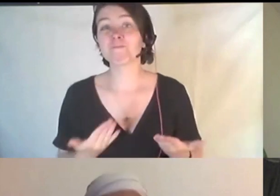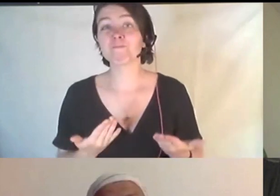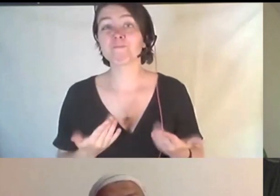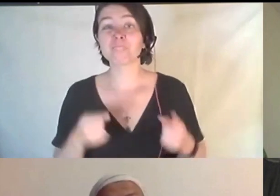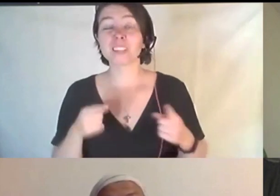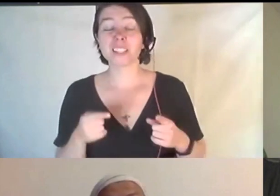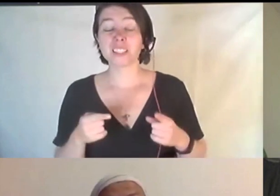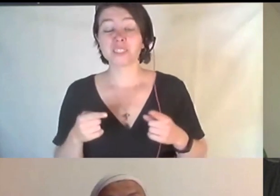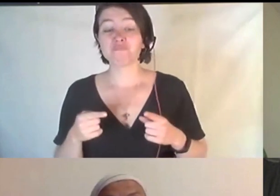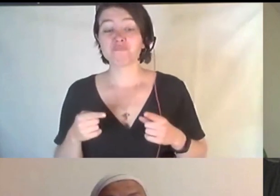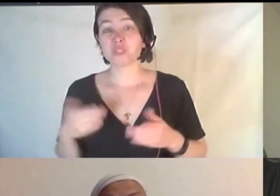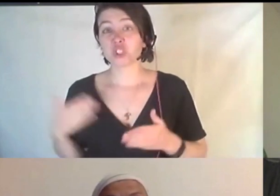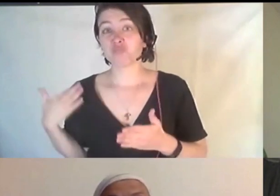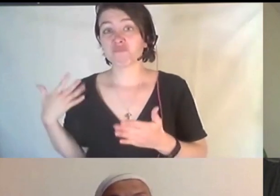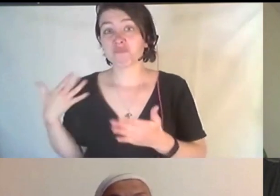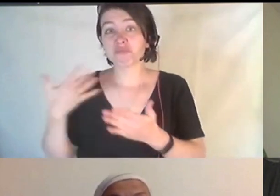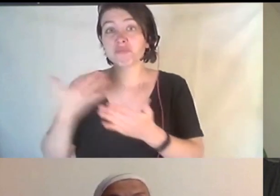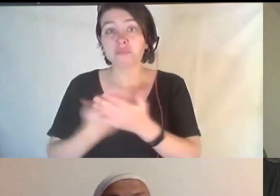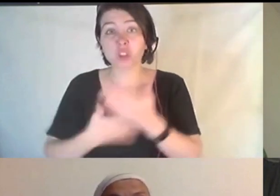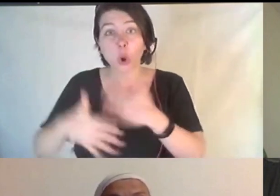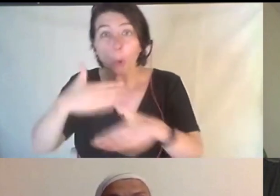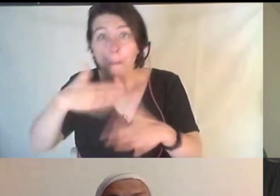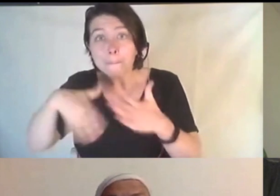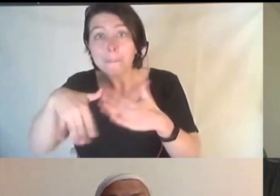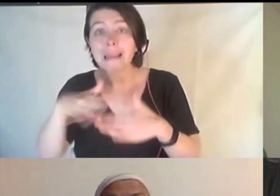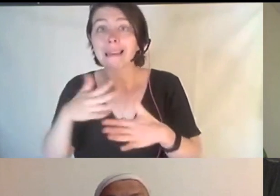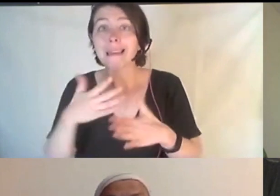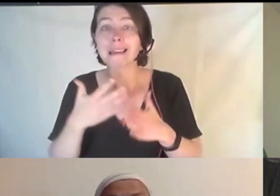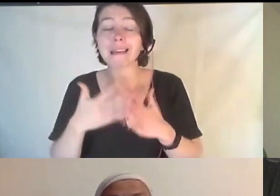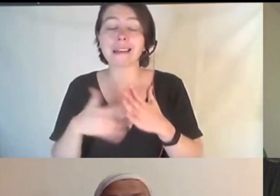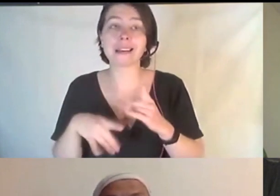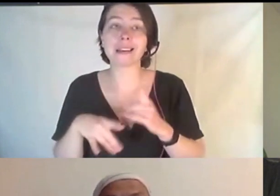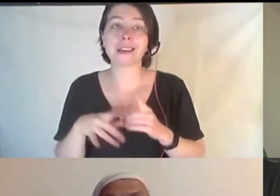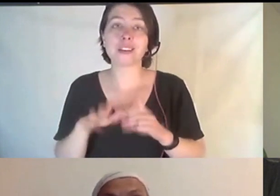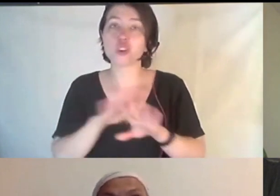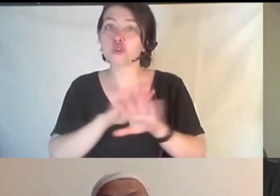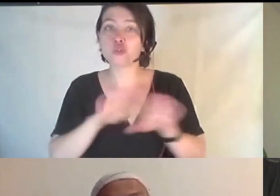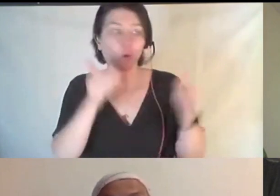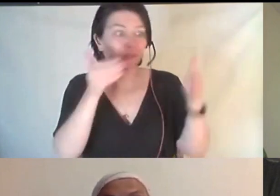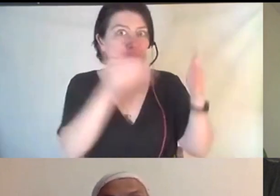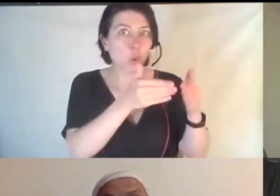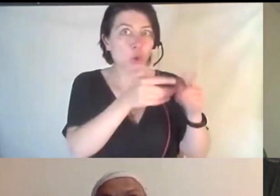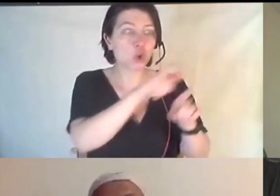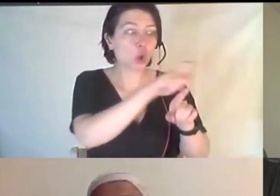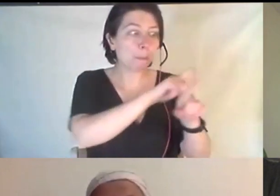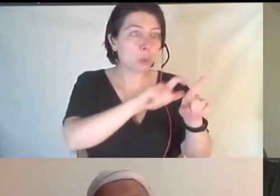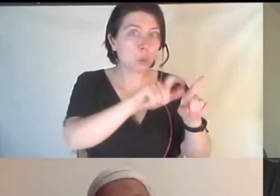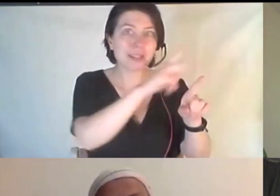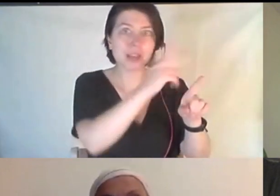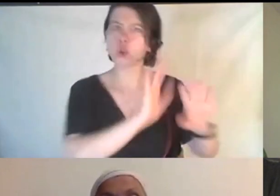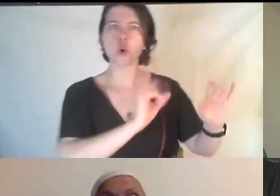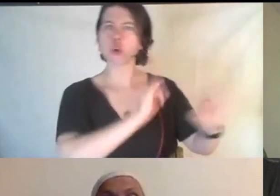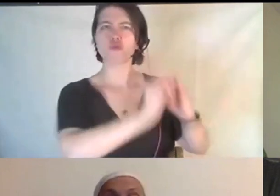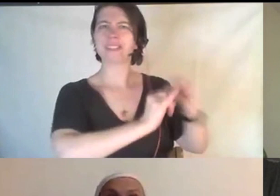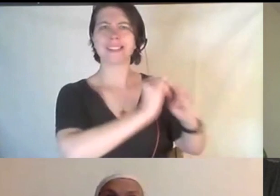complicated journey to navigate away from community arts, which is not a bad thing. That's not a criticism of